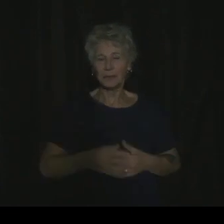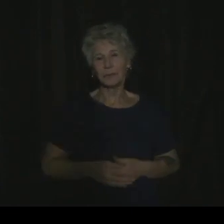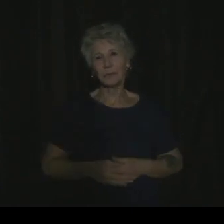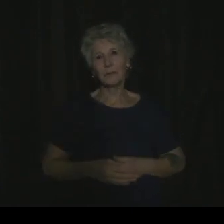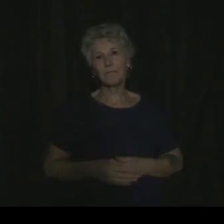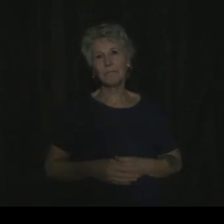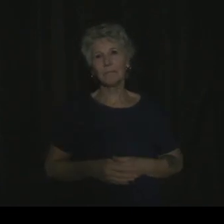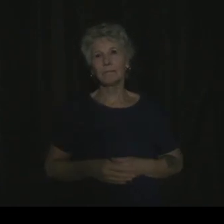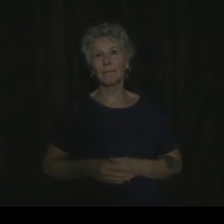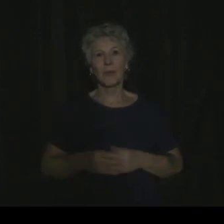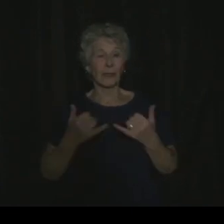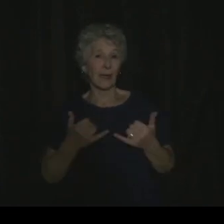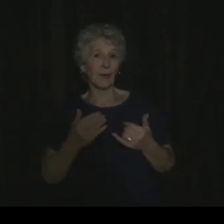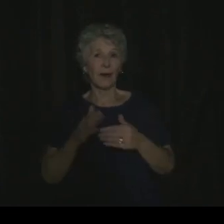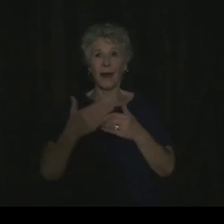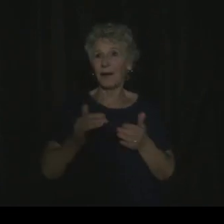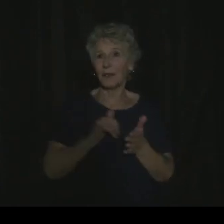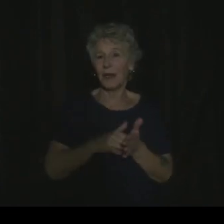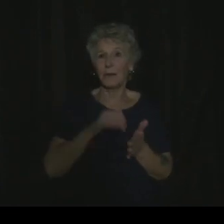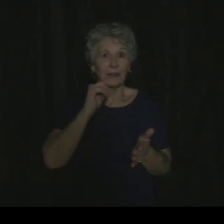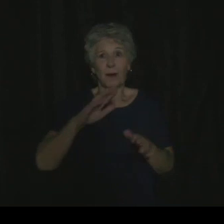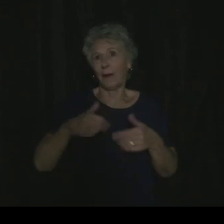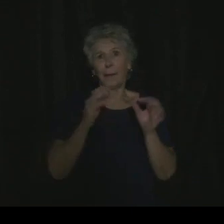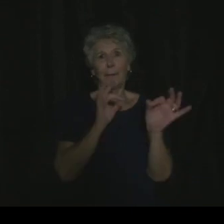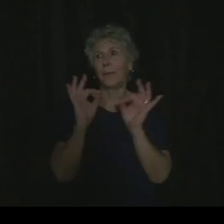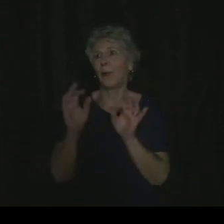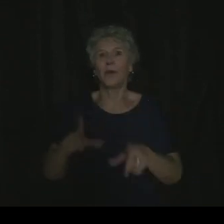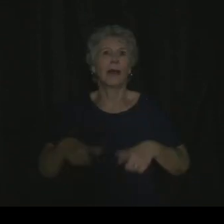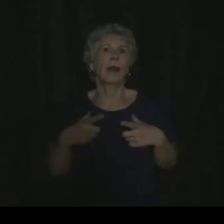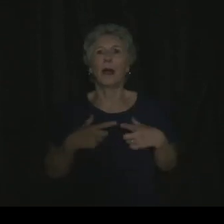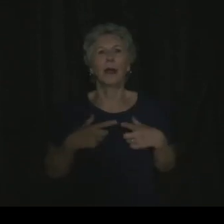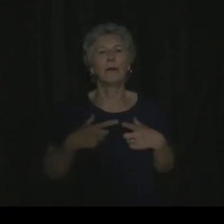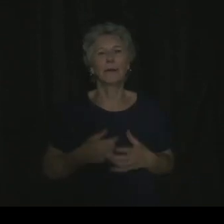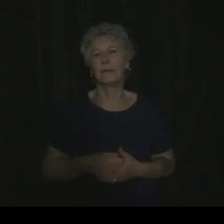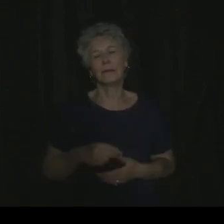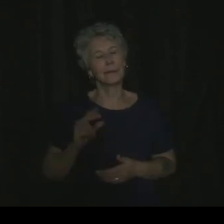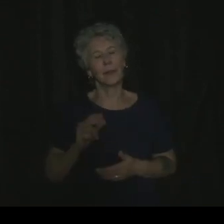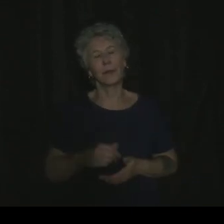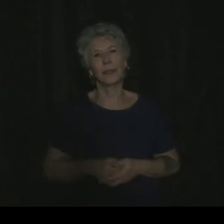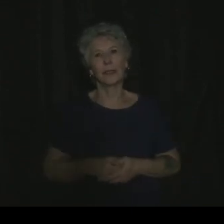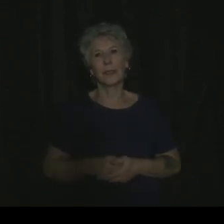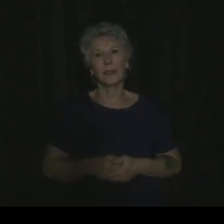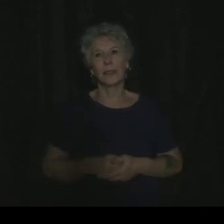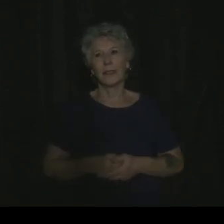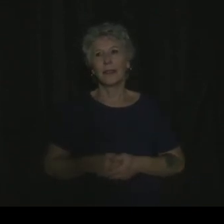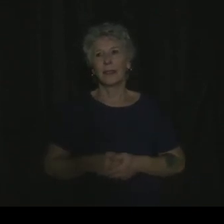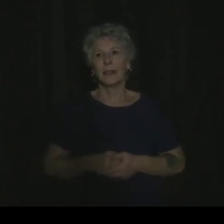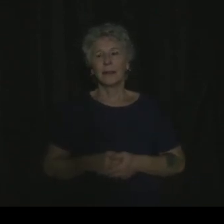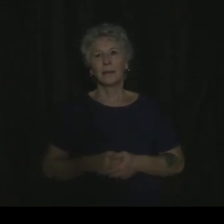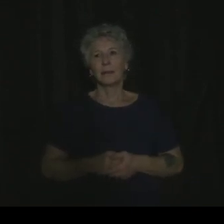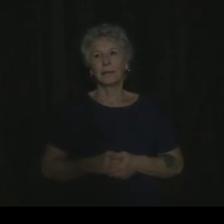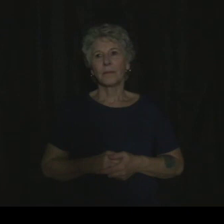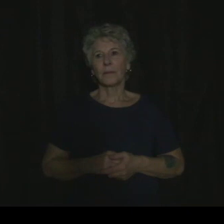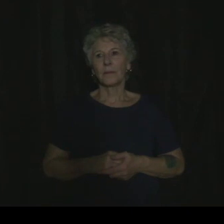Now, once I did that, I'm not saying it's all peaches and cream and life got better, you know, never any challenges or any of that. No,